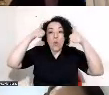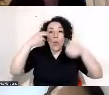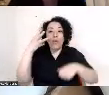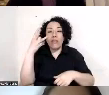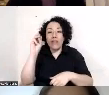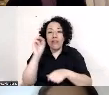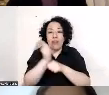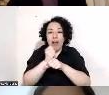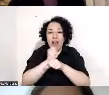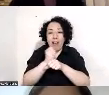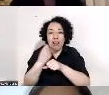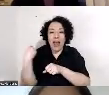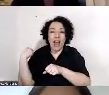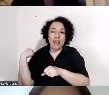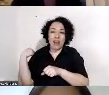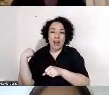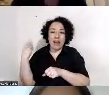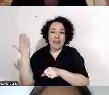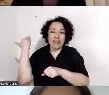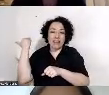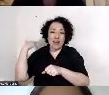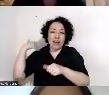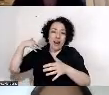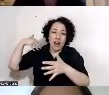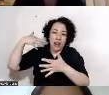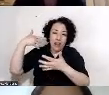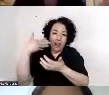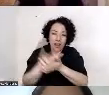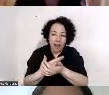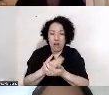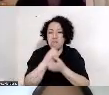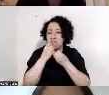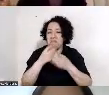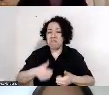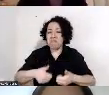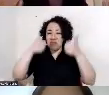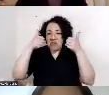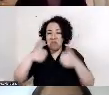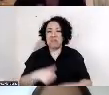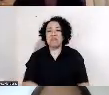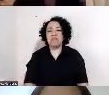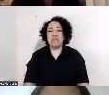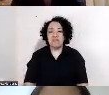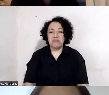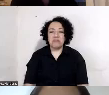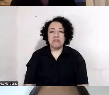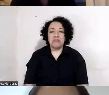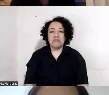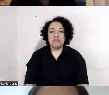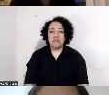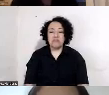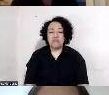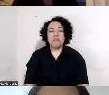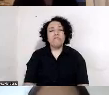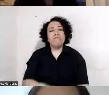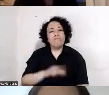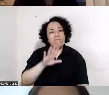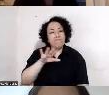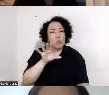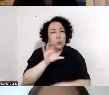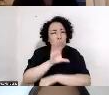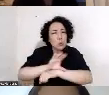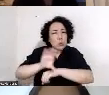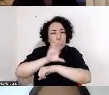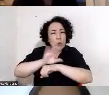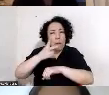these honors or advanced classes were usually in their area of strength and interest as well. E esses cursos